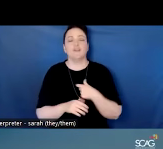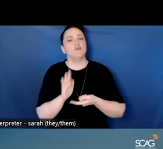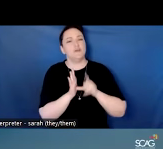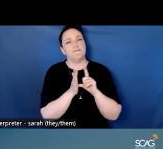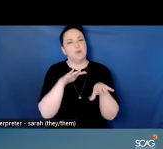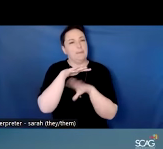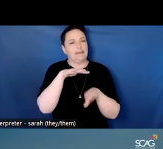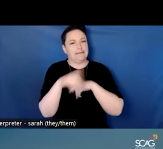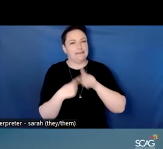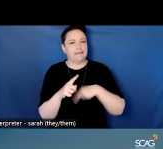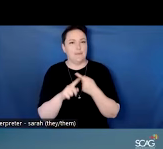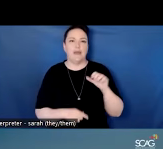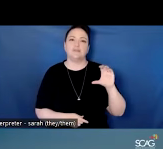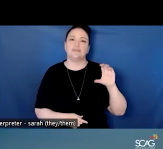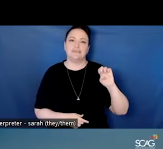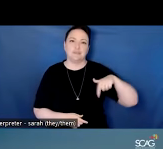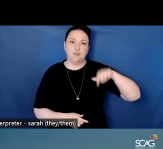CEQA.